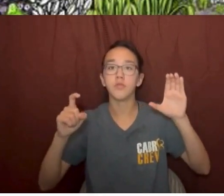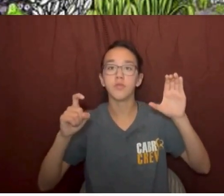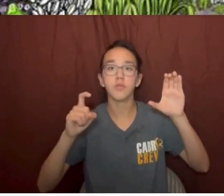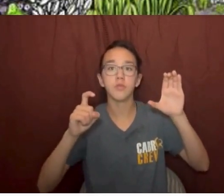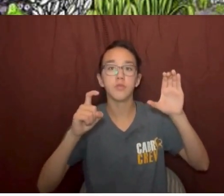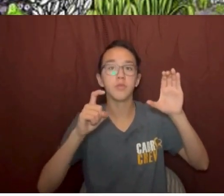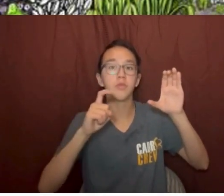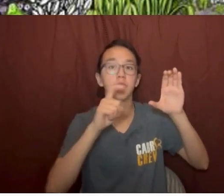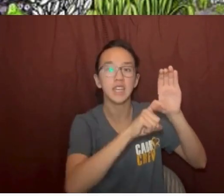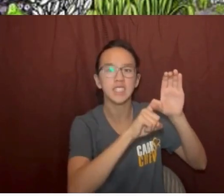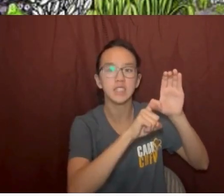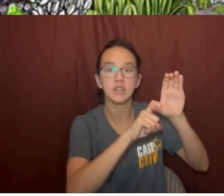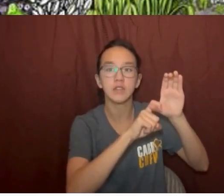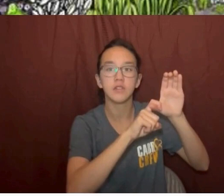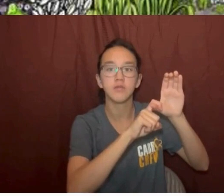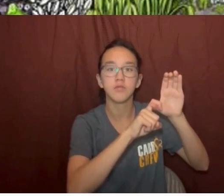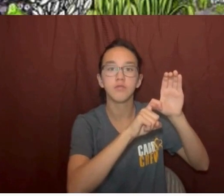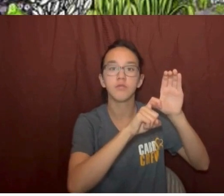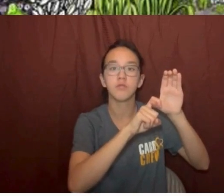parasites,